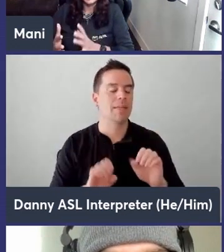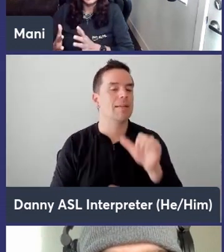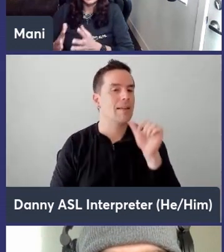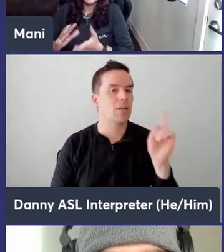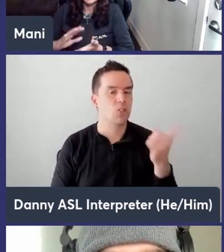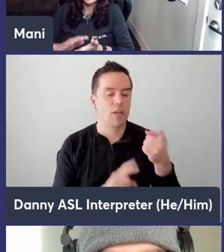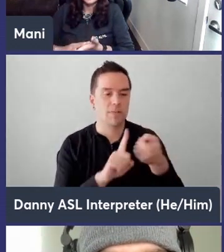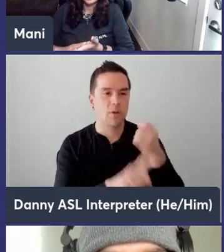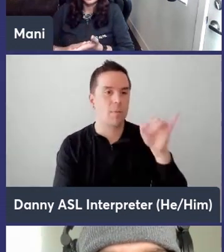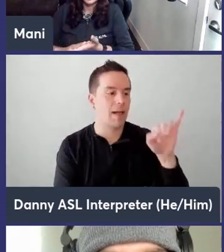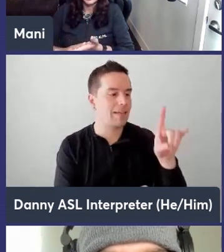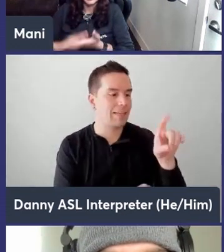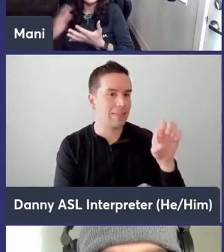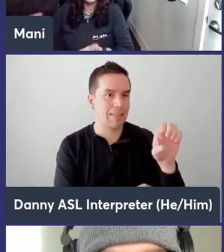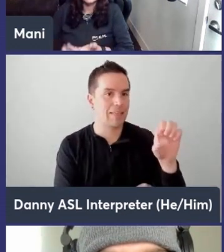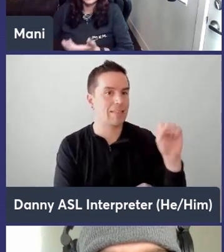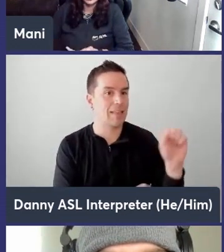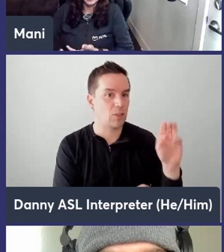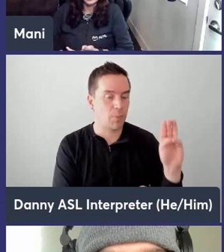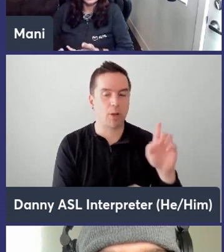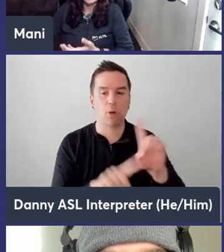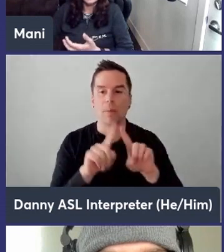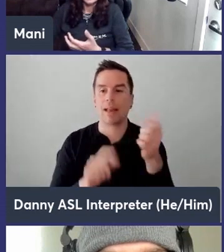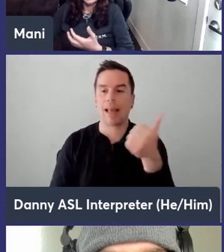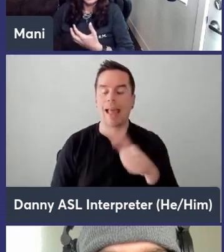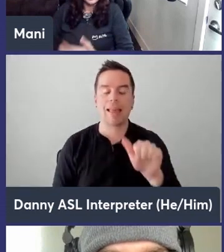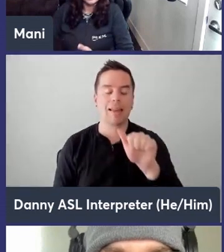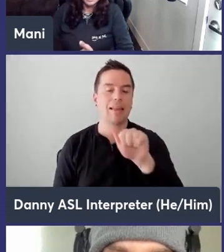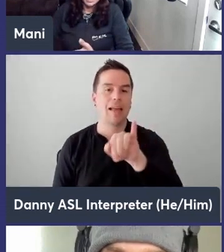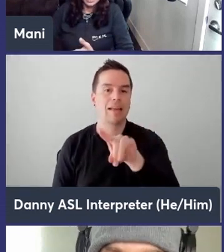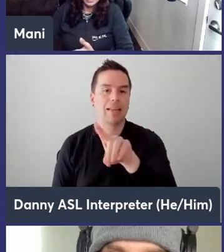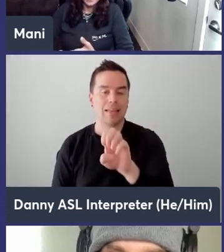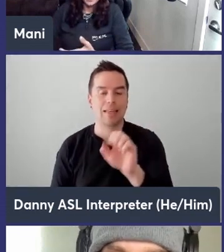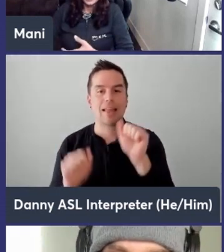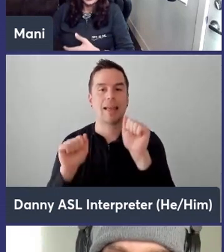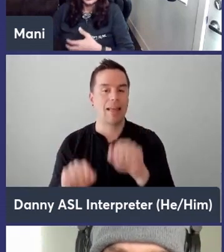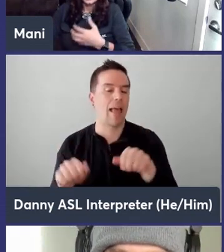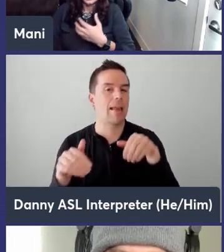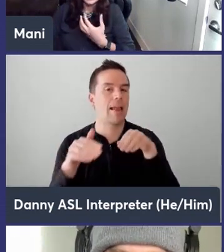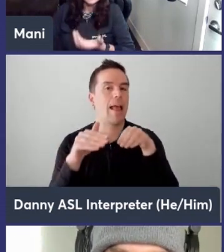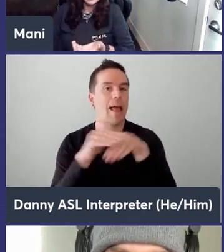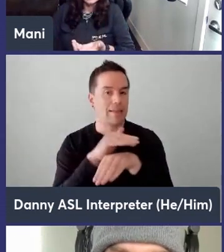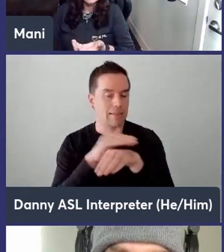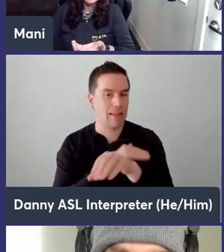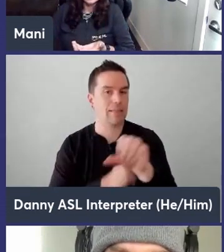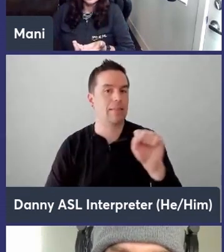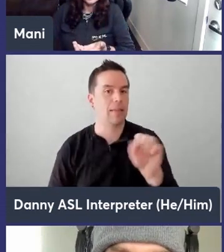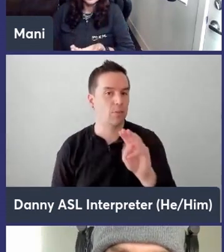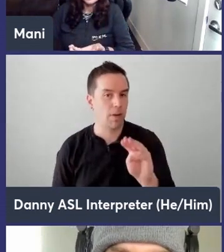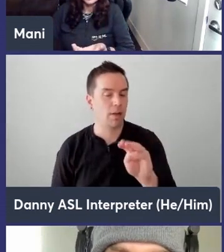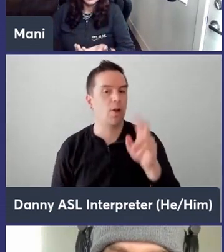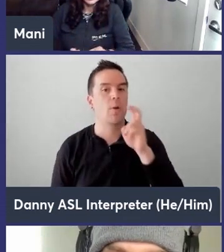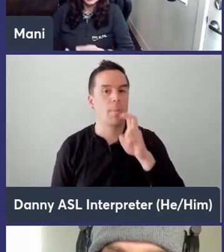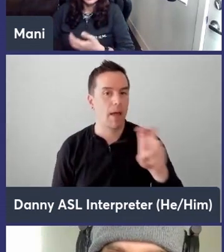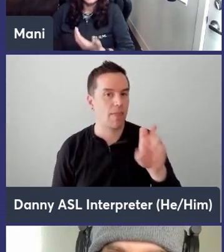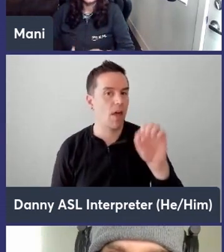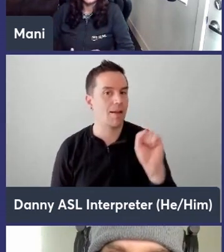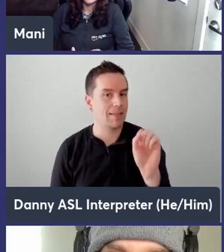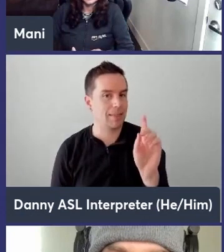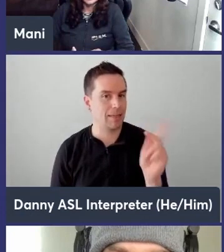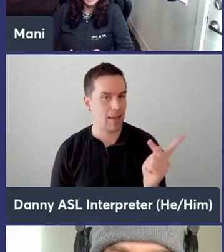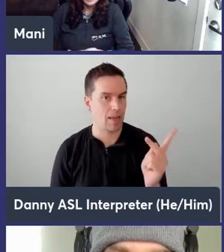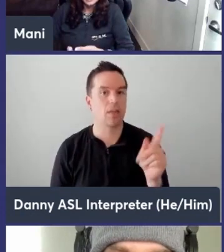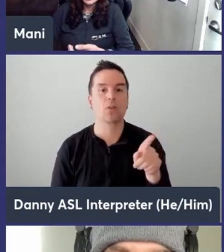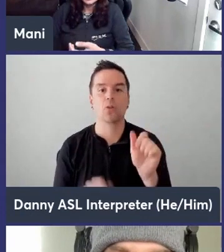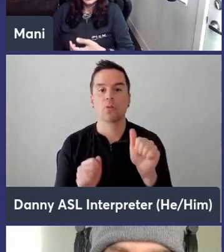any IDE which can access the SageMaker Python SDK. And then you can start creating